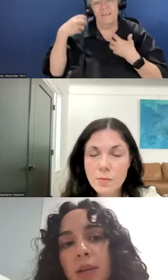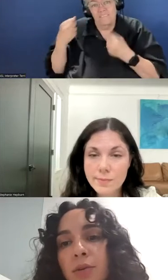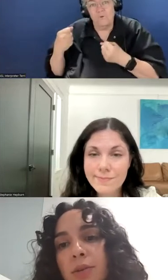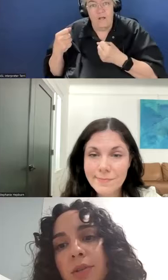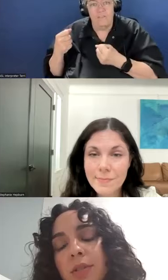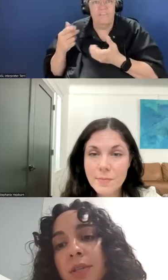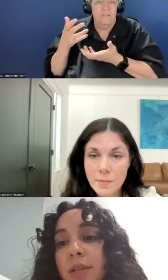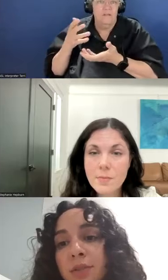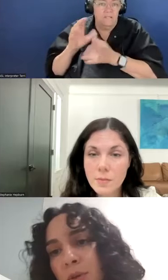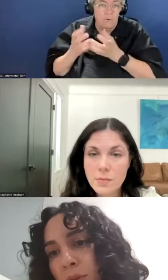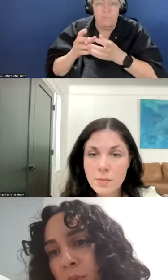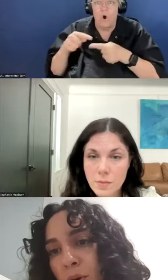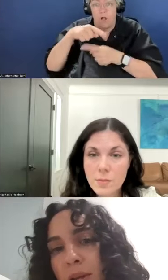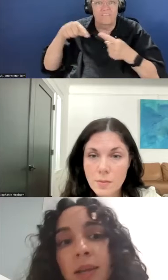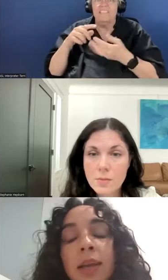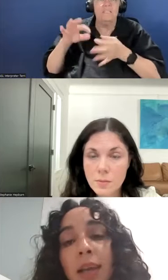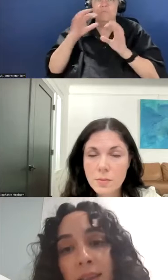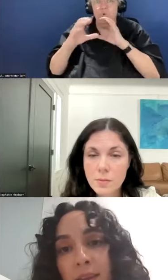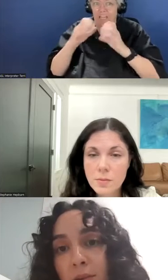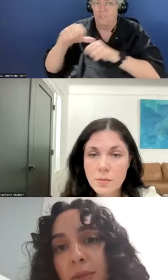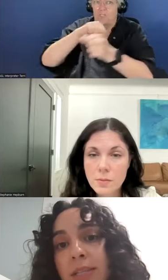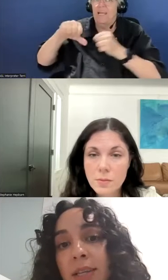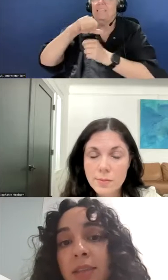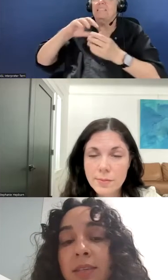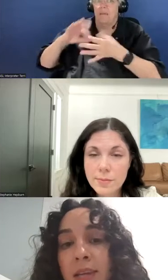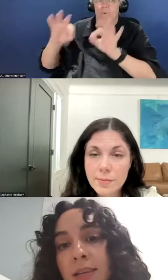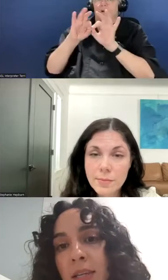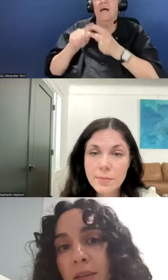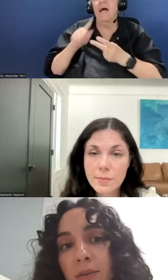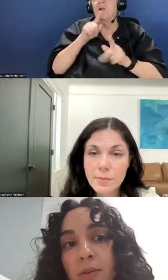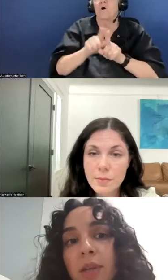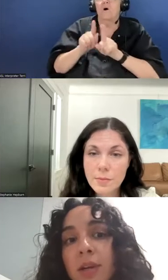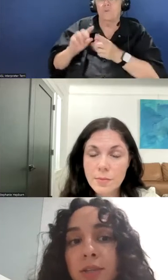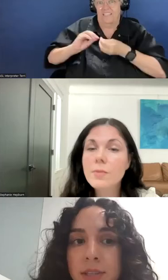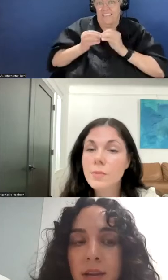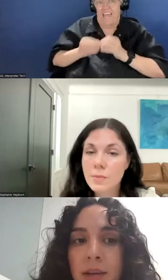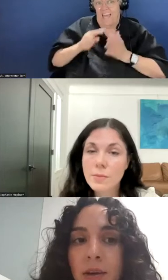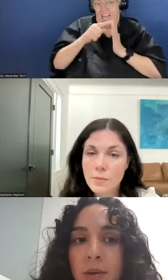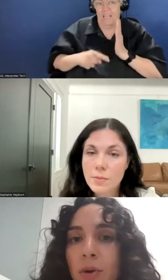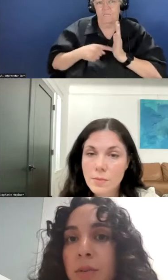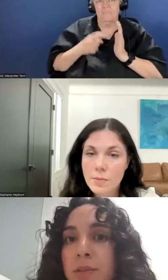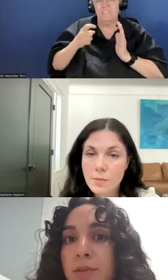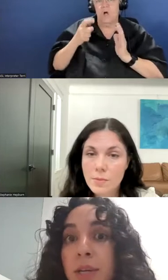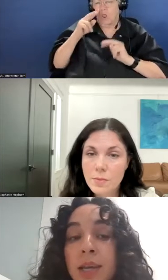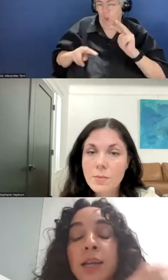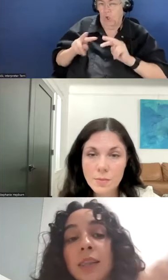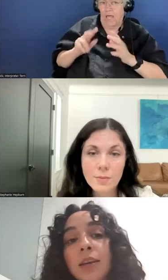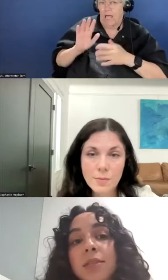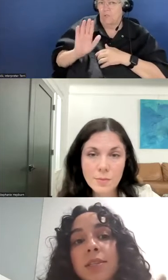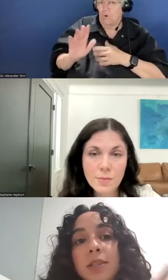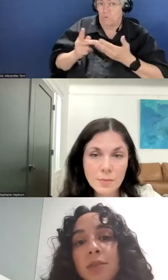key stakeholders is extremely important. And the other piece is that the data needed to really understand how your program is